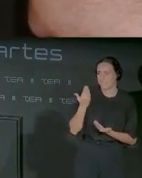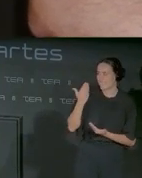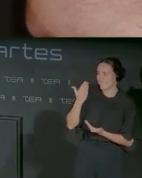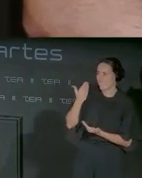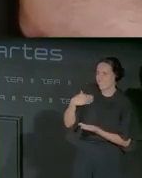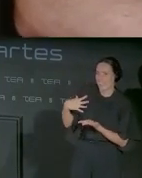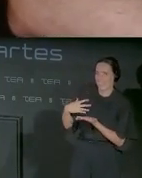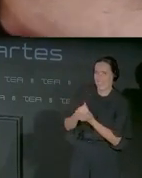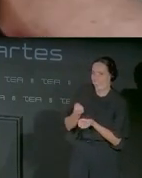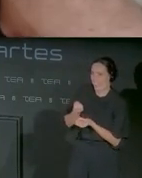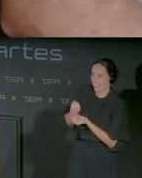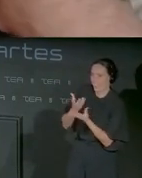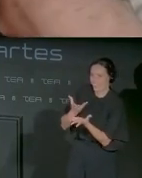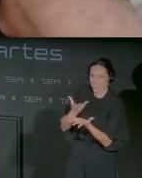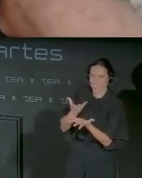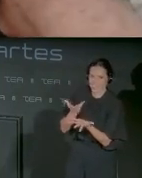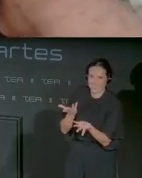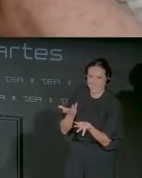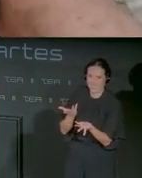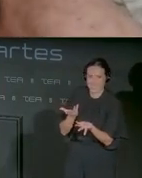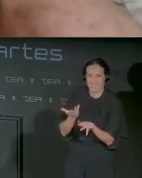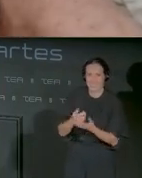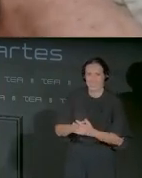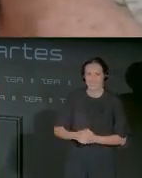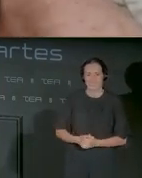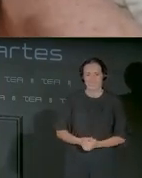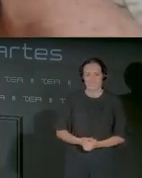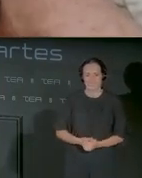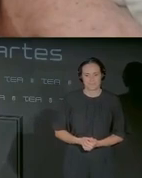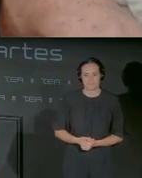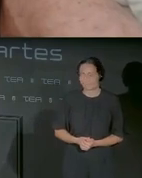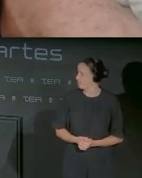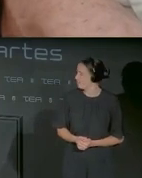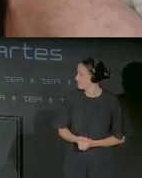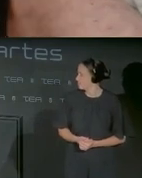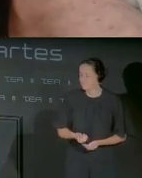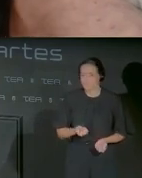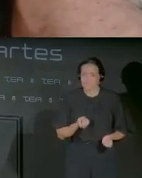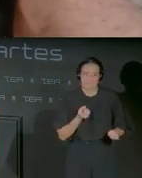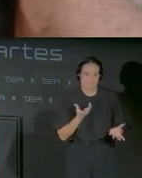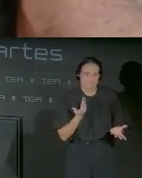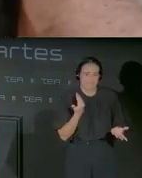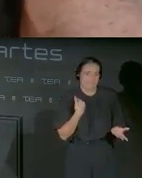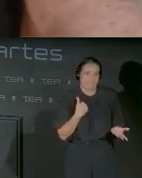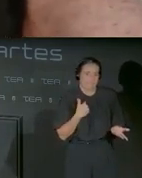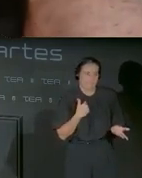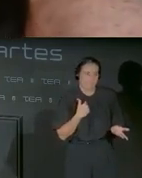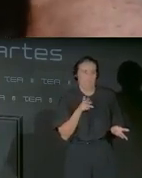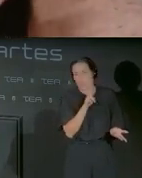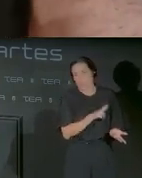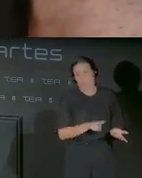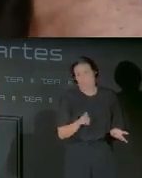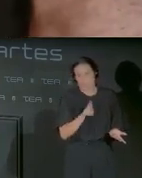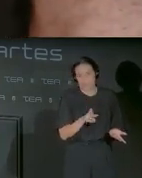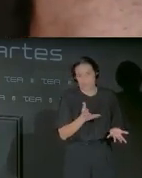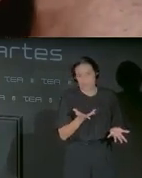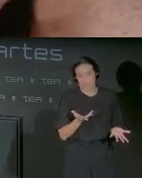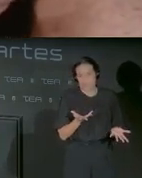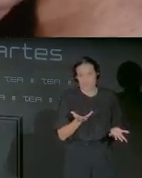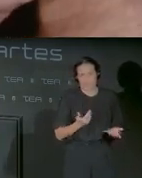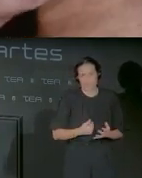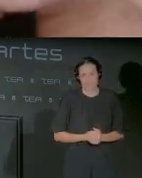to say how much I support and just to summarize a bit that first we can learn a lot. It's what I take from the